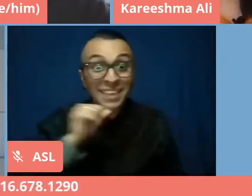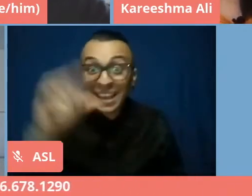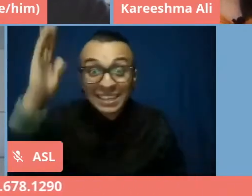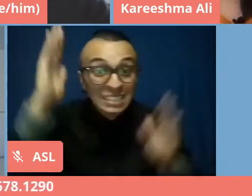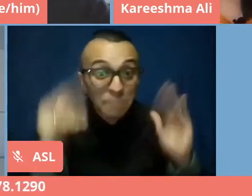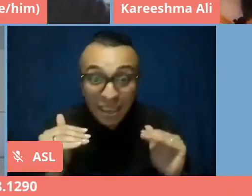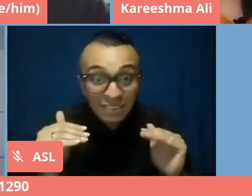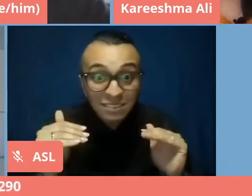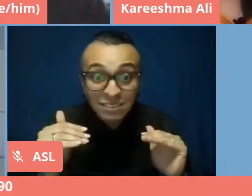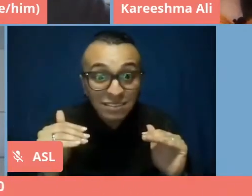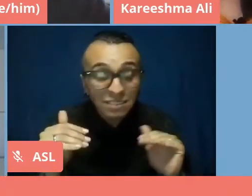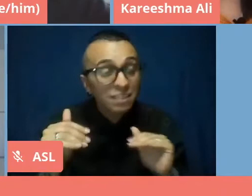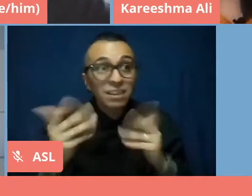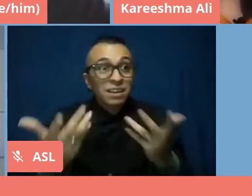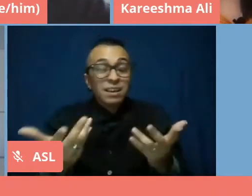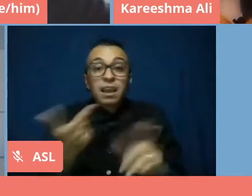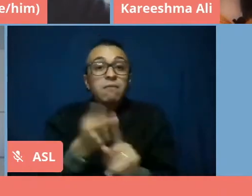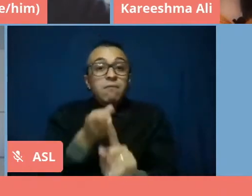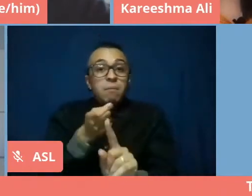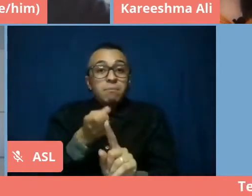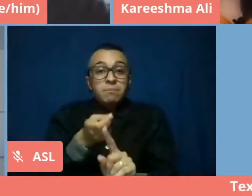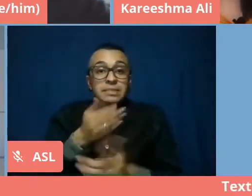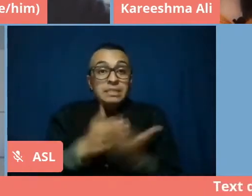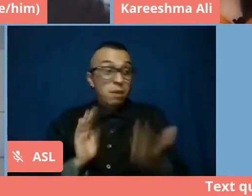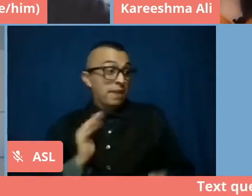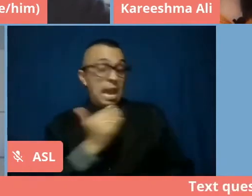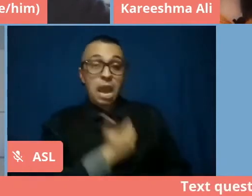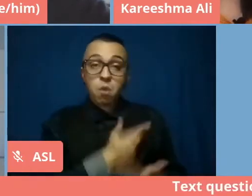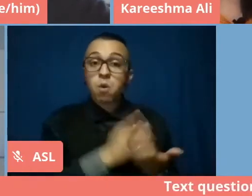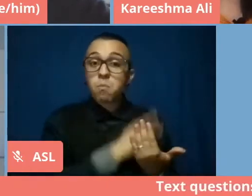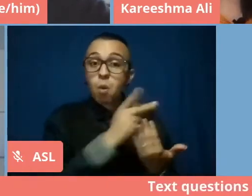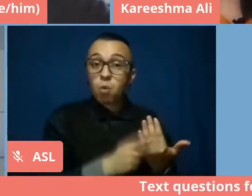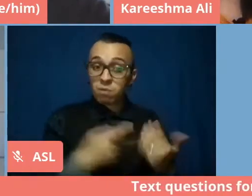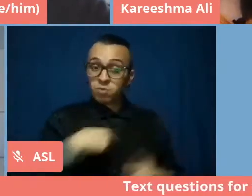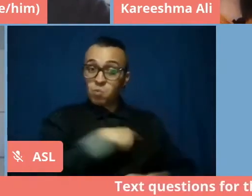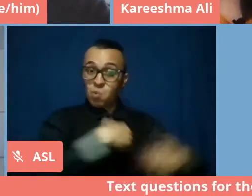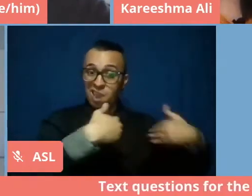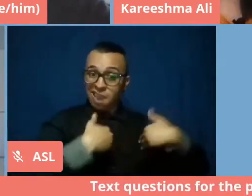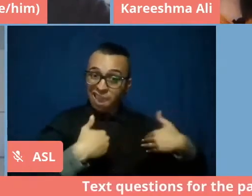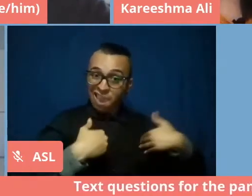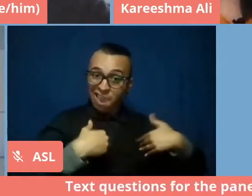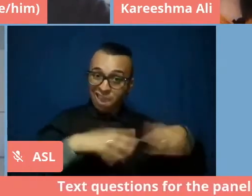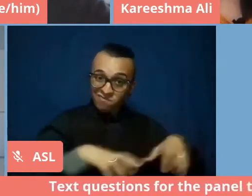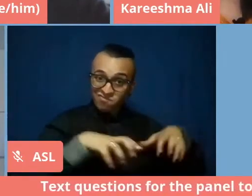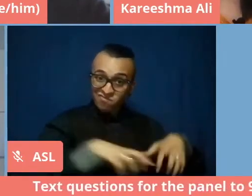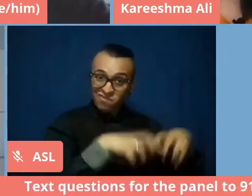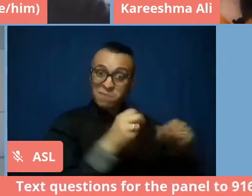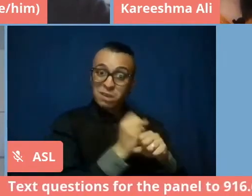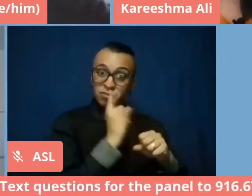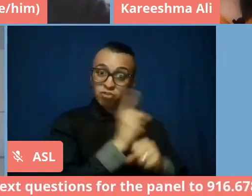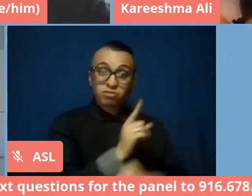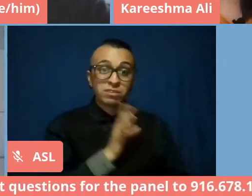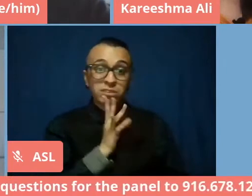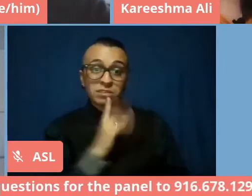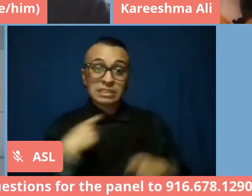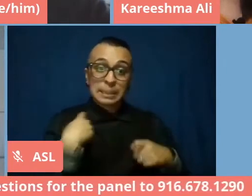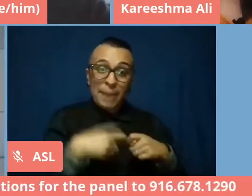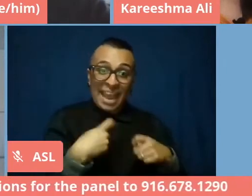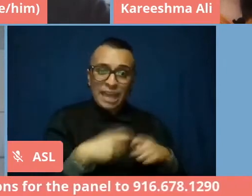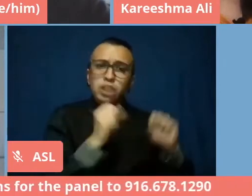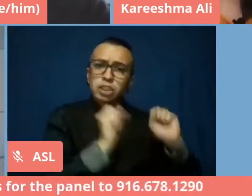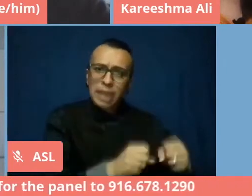just from some of our programs that we've done to reach Spanish-speaking individuals